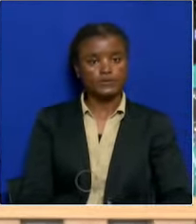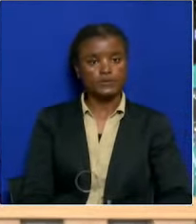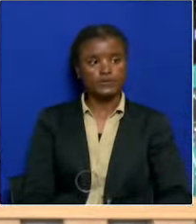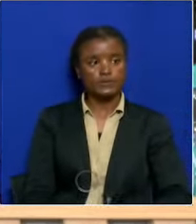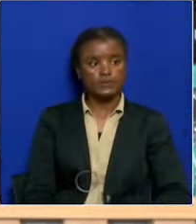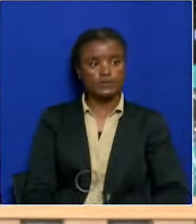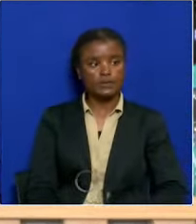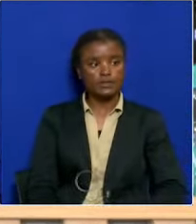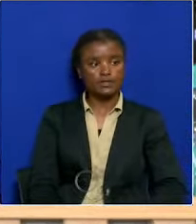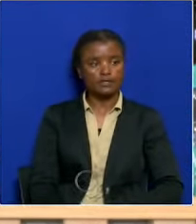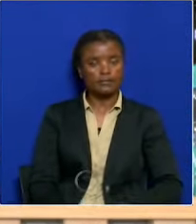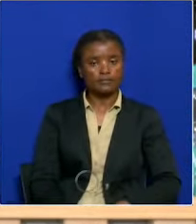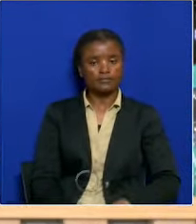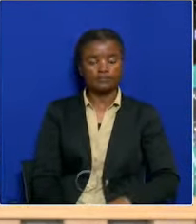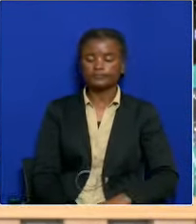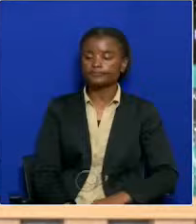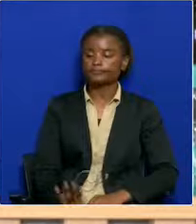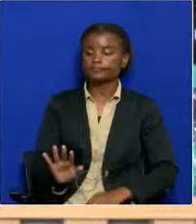General, let's start